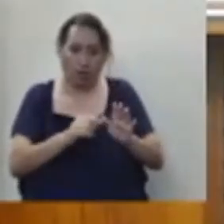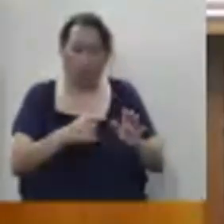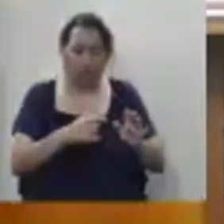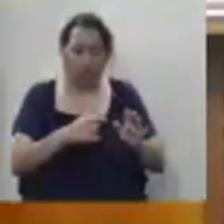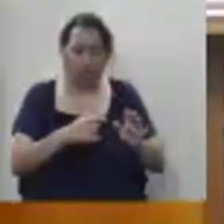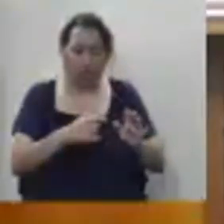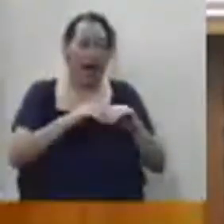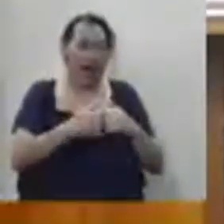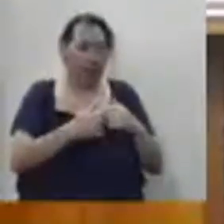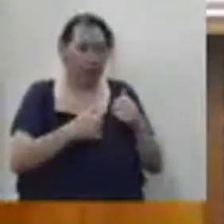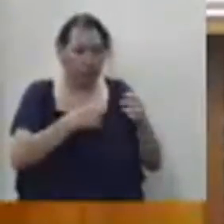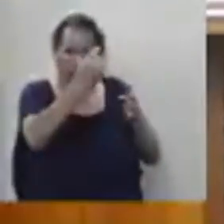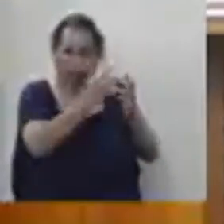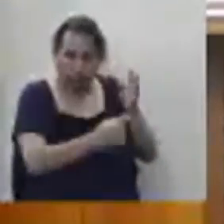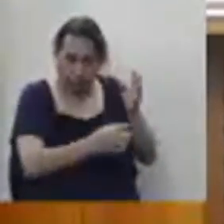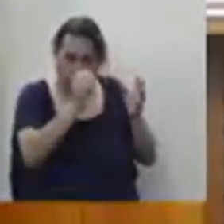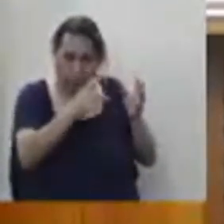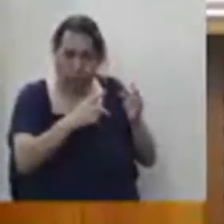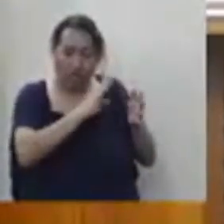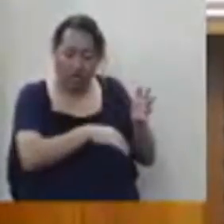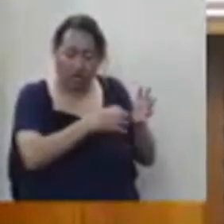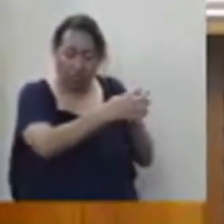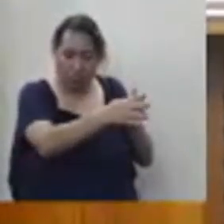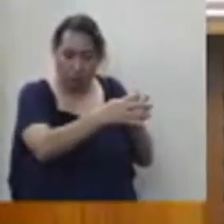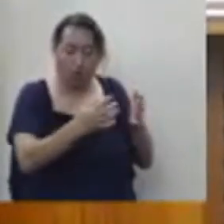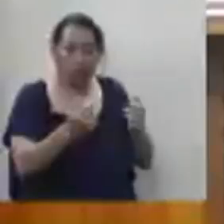COVID-19 dashboard. So with the assistance of